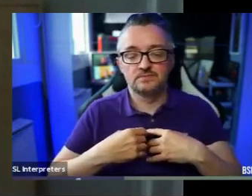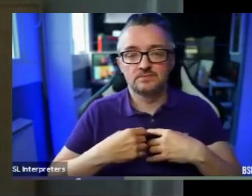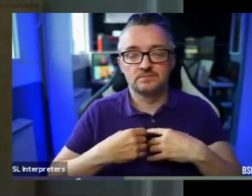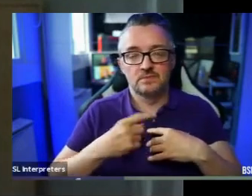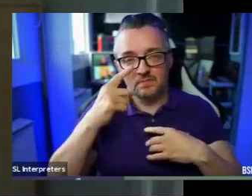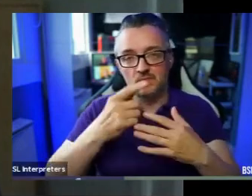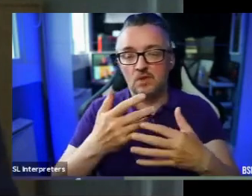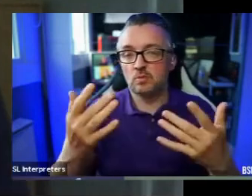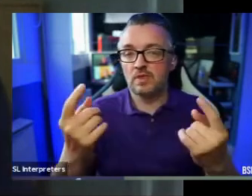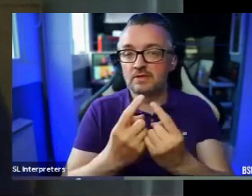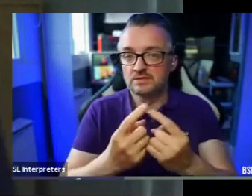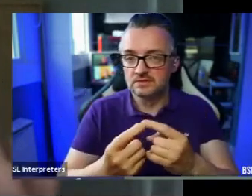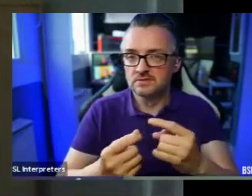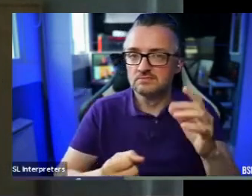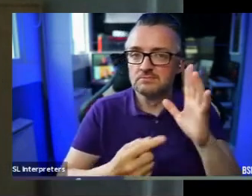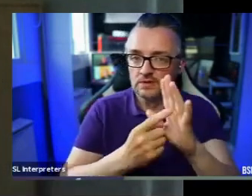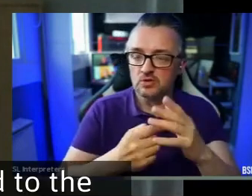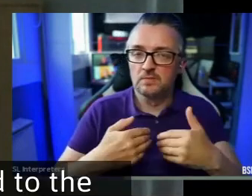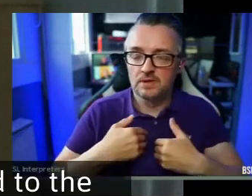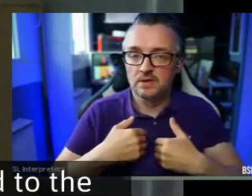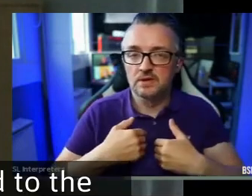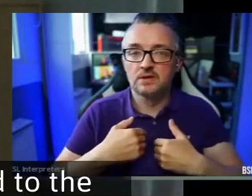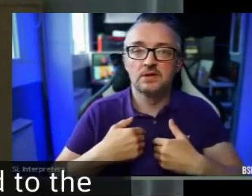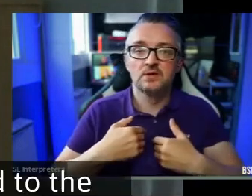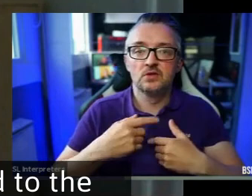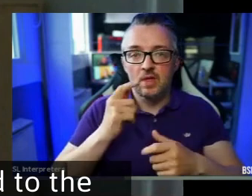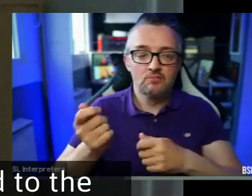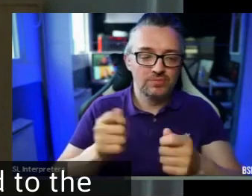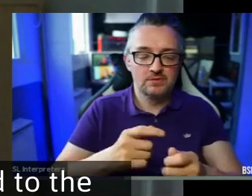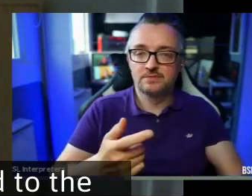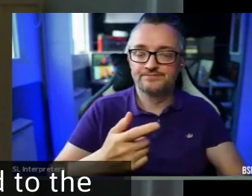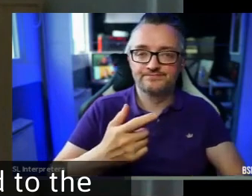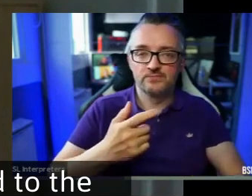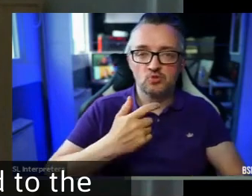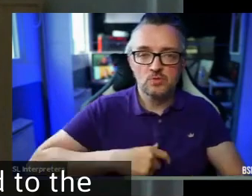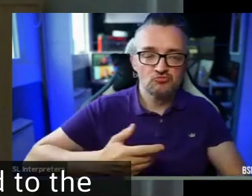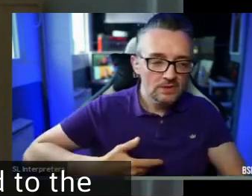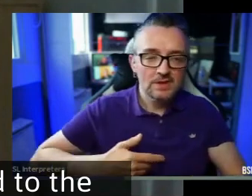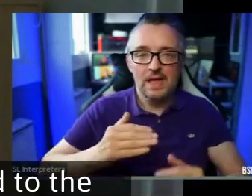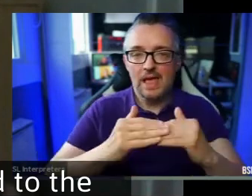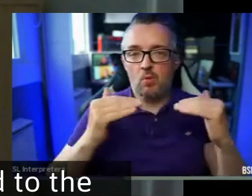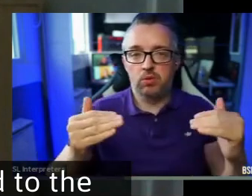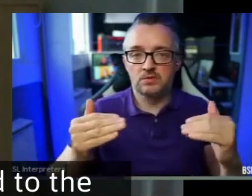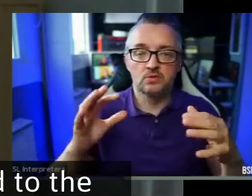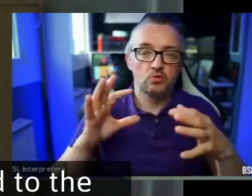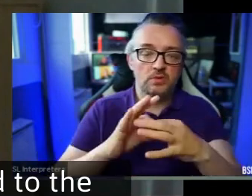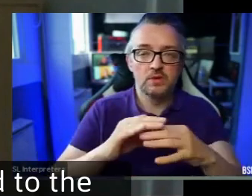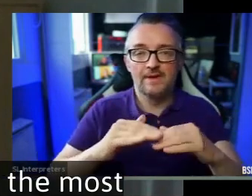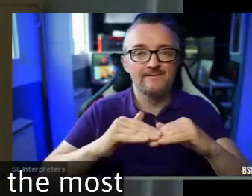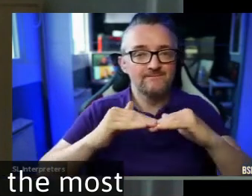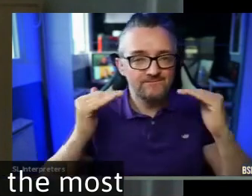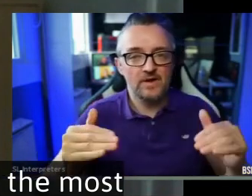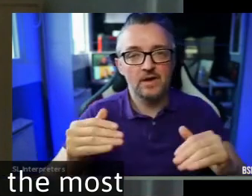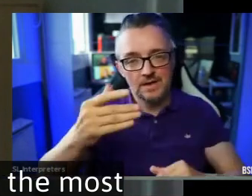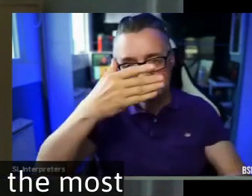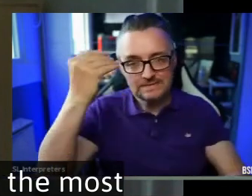I mean, there's so many things matter to me, but I think truly like bringing an end to the inequalities that we've seen in the past 10 years